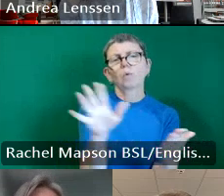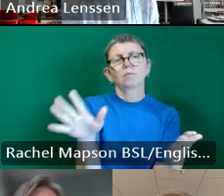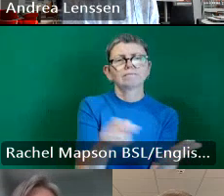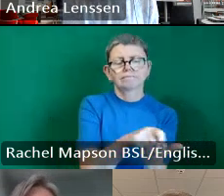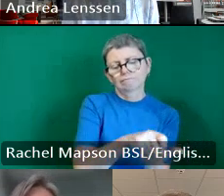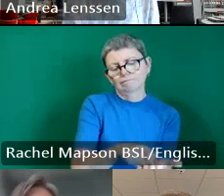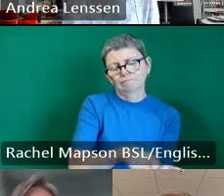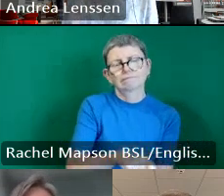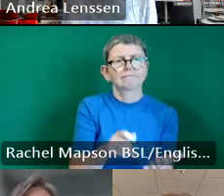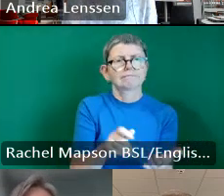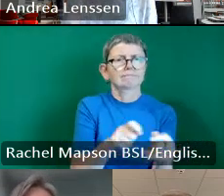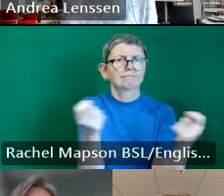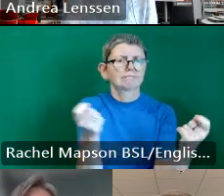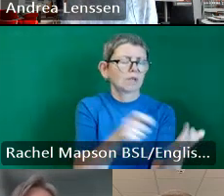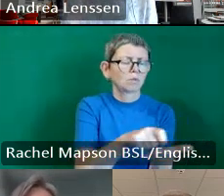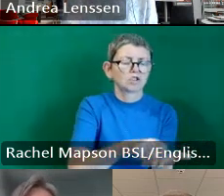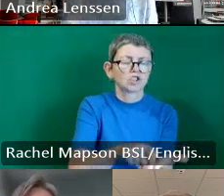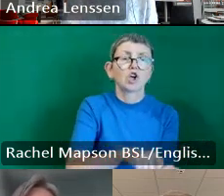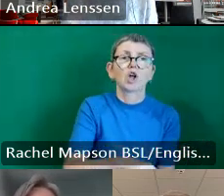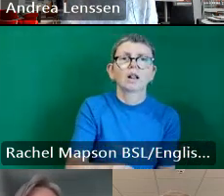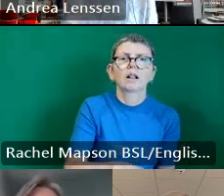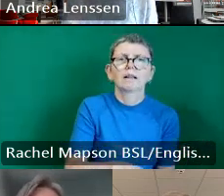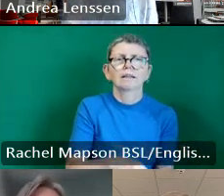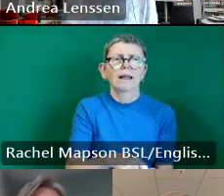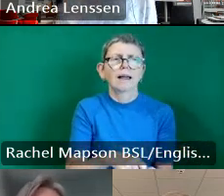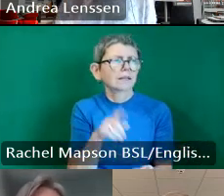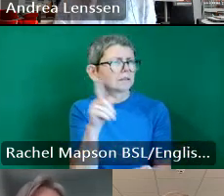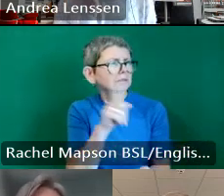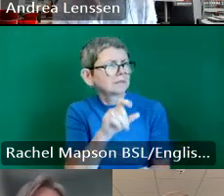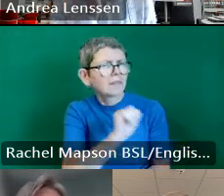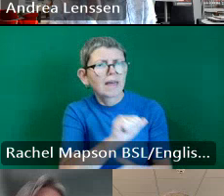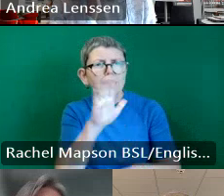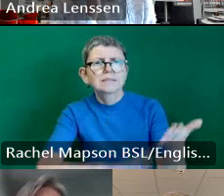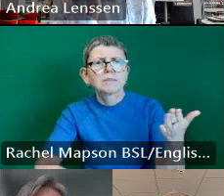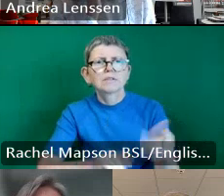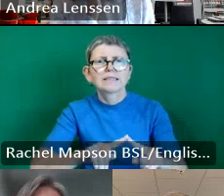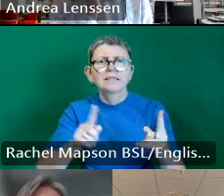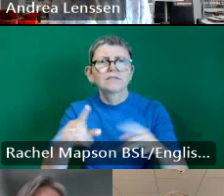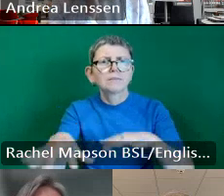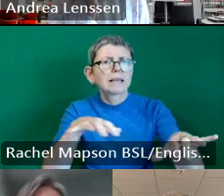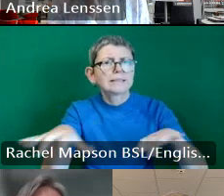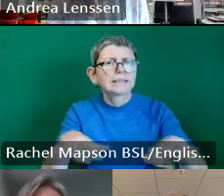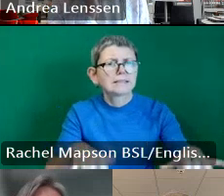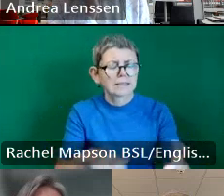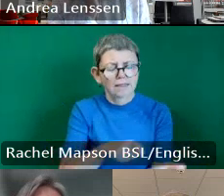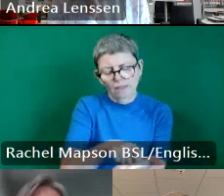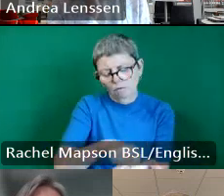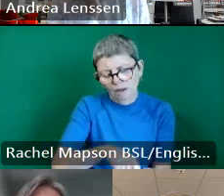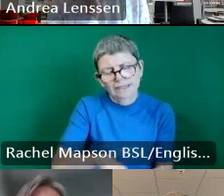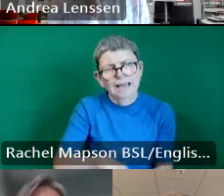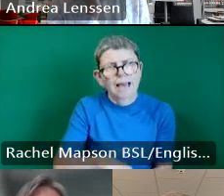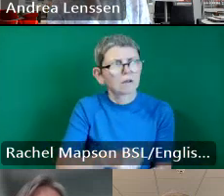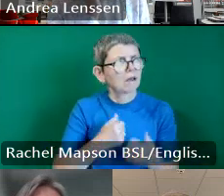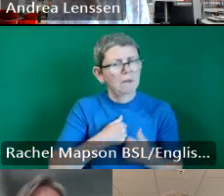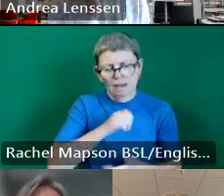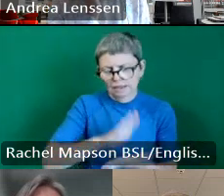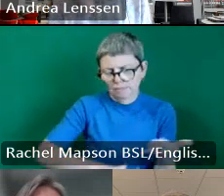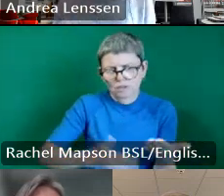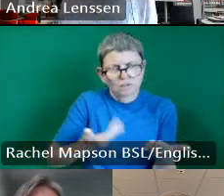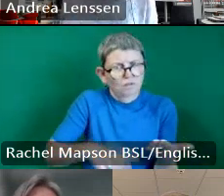with their white friends or where they're with mixed company. And they talked about how it was this backstage, so meaning out